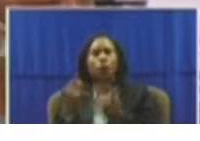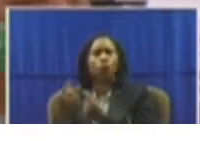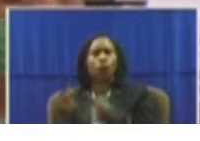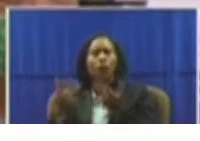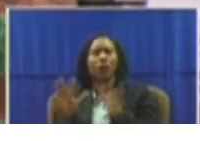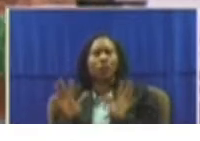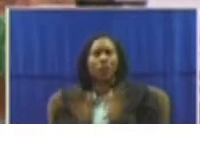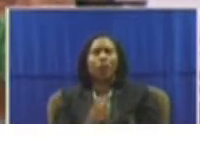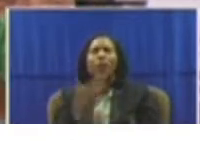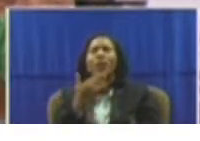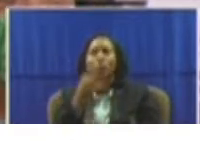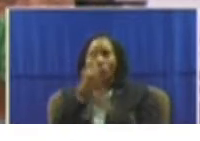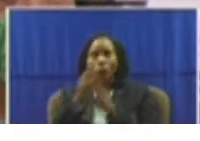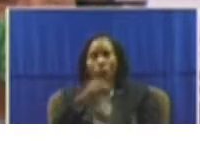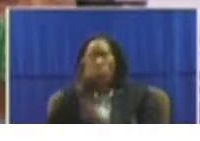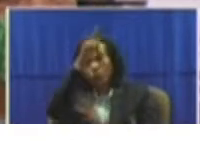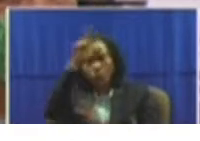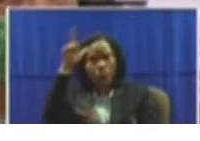there.